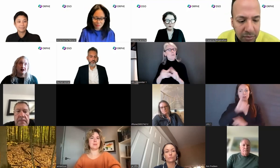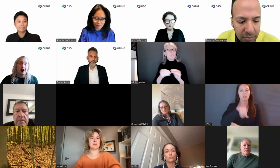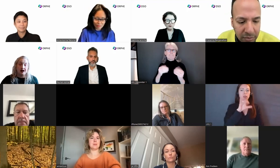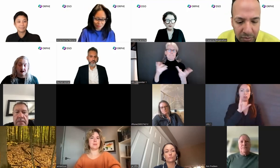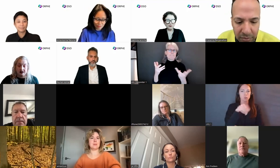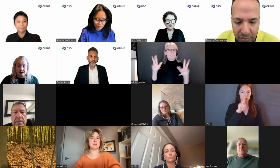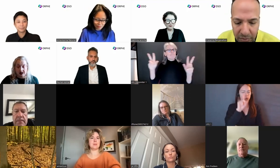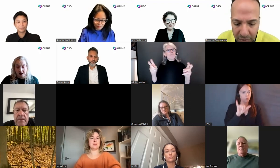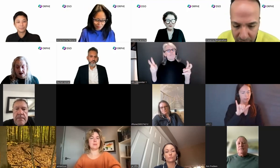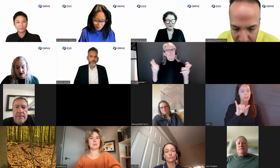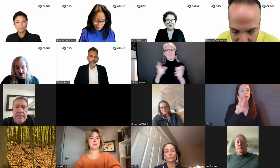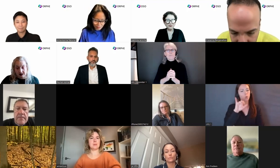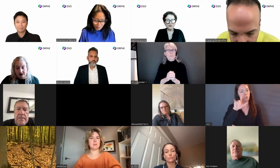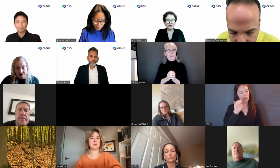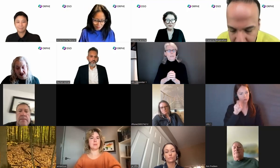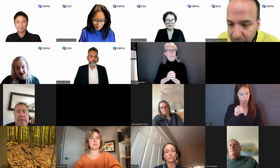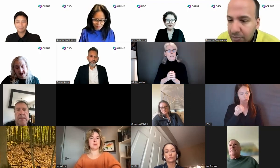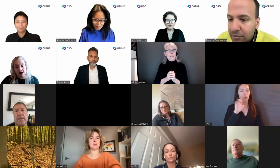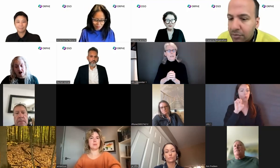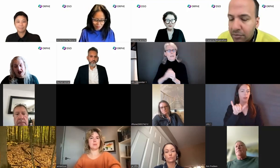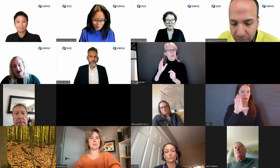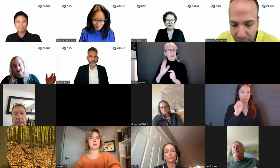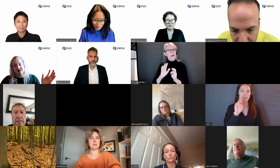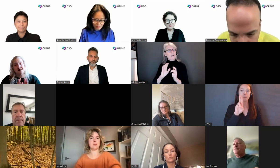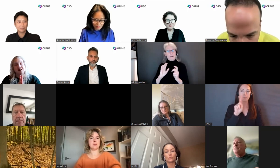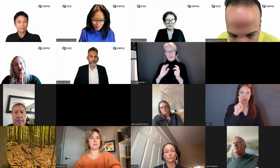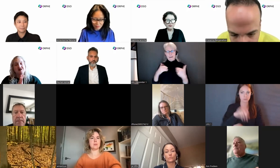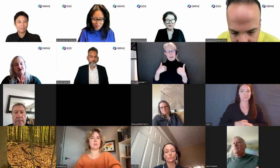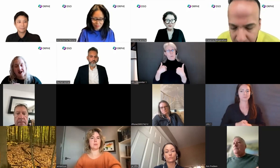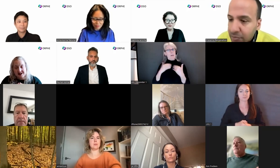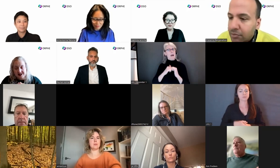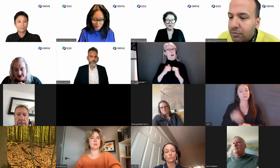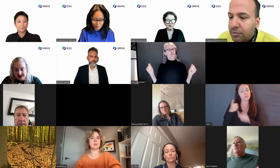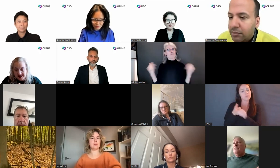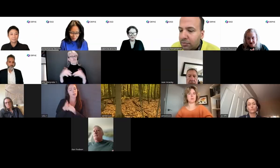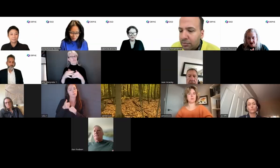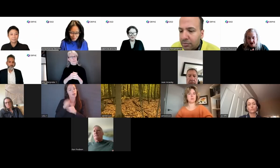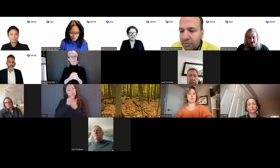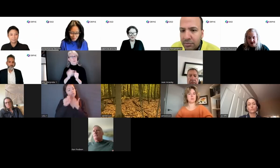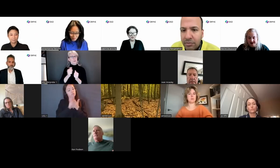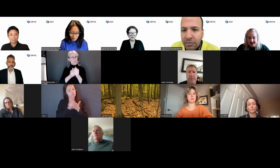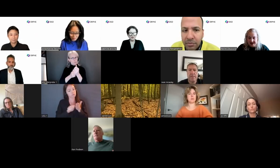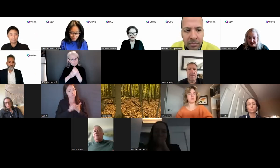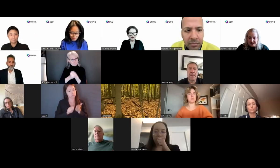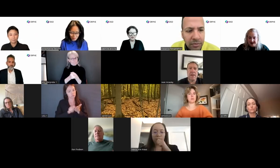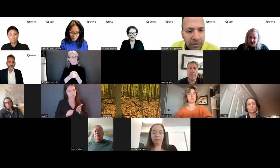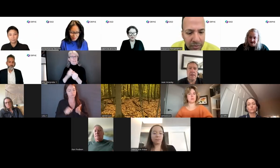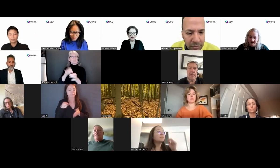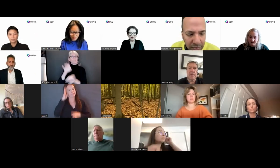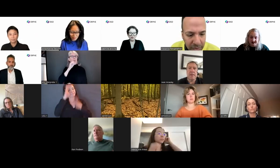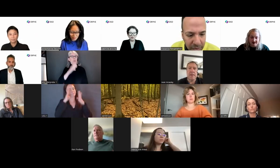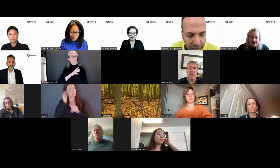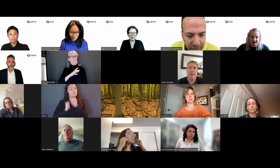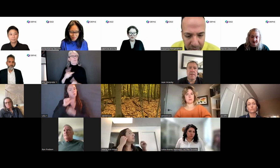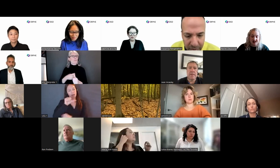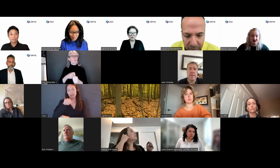the creation in all animals, trying to service the spirit woman. The beaver was